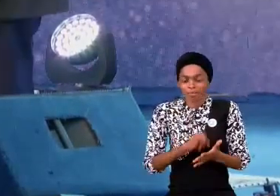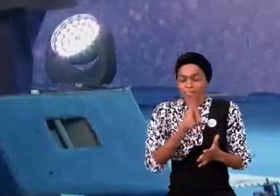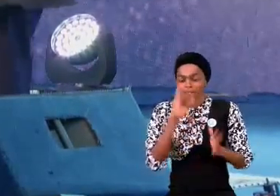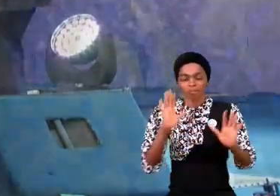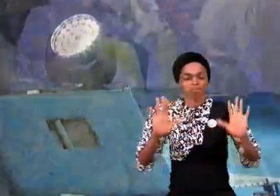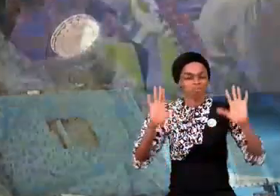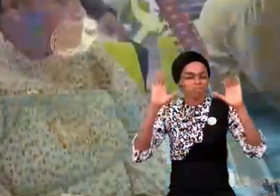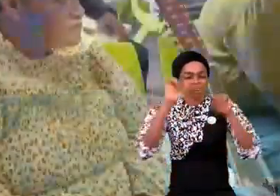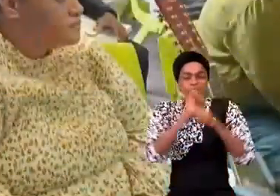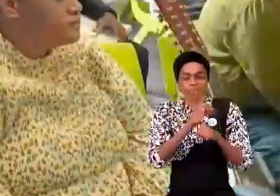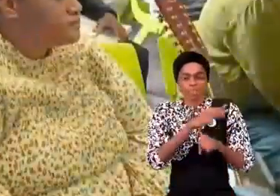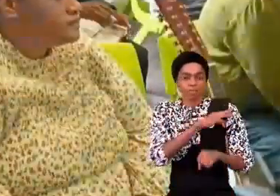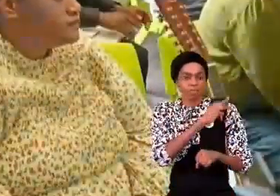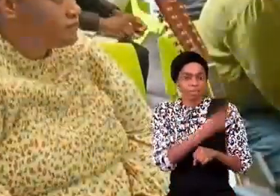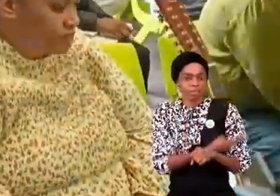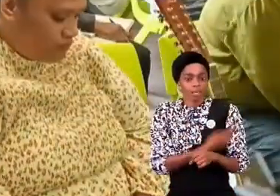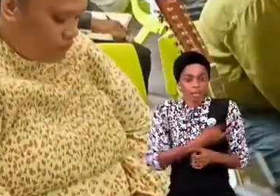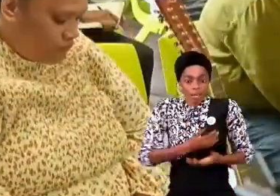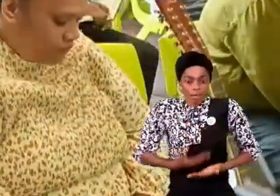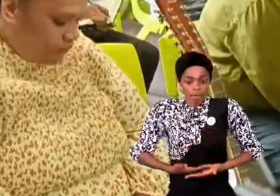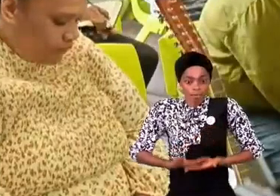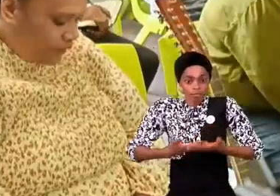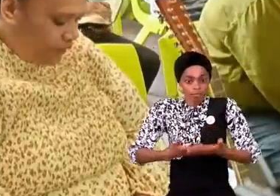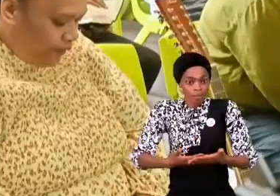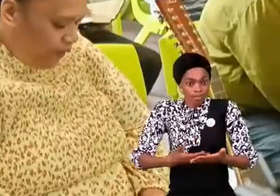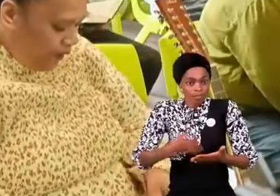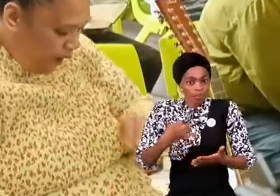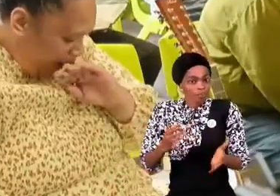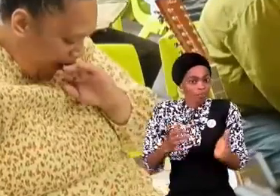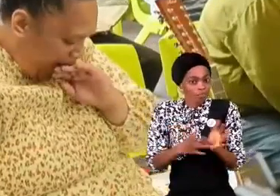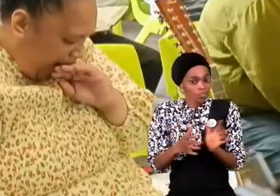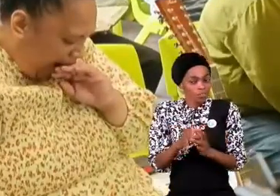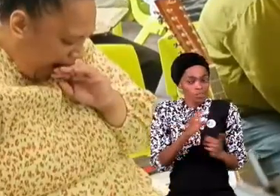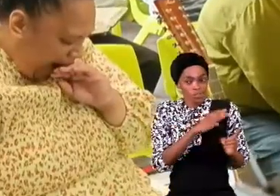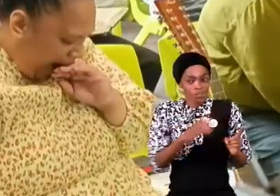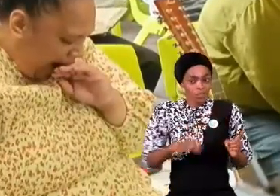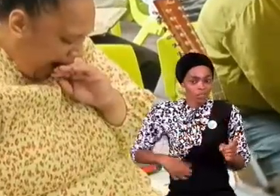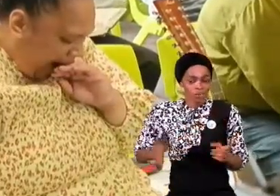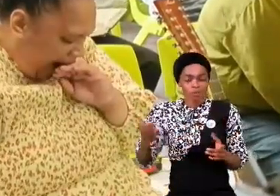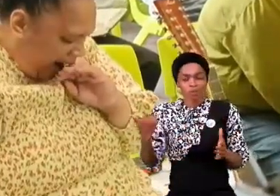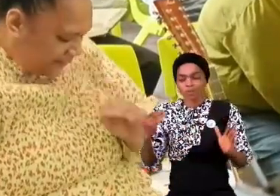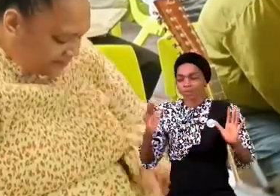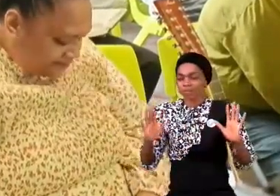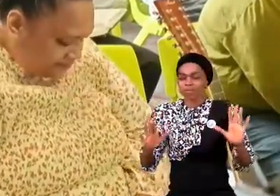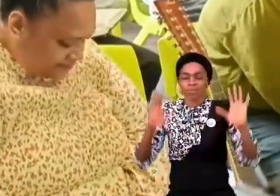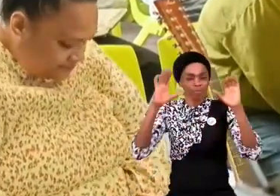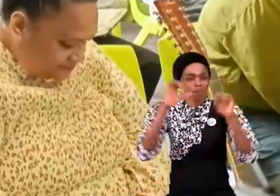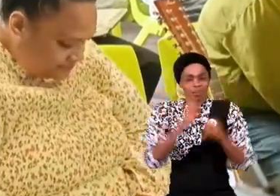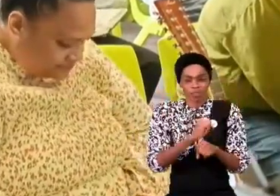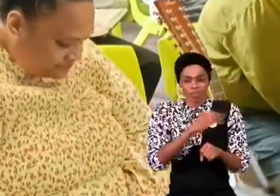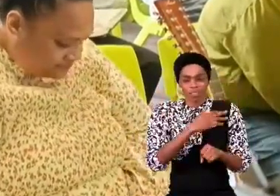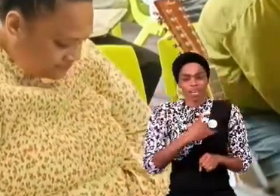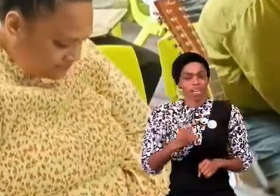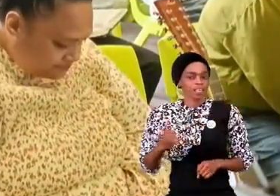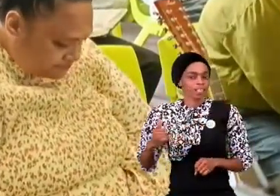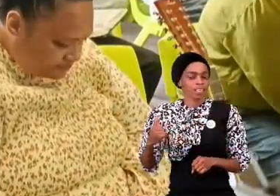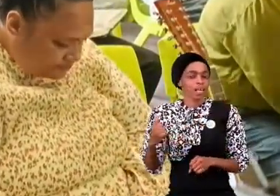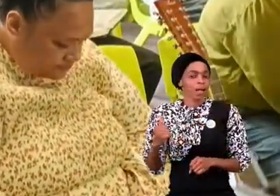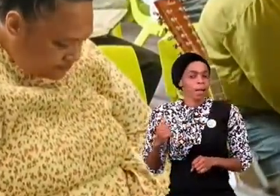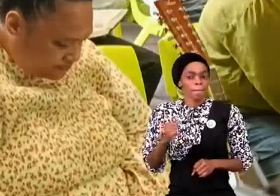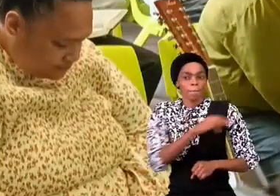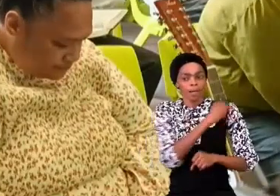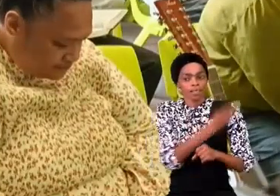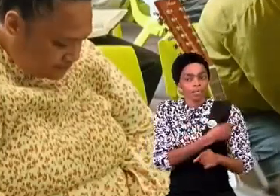and mighty. And the preservation of the life of Christ. When